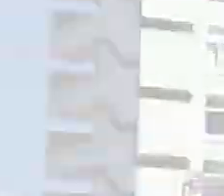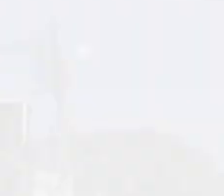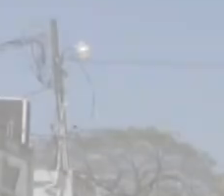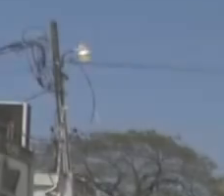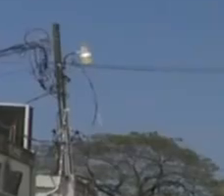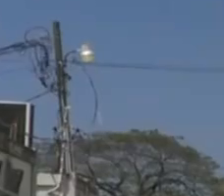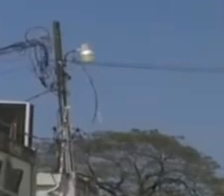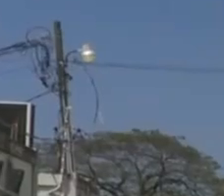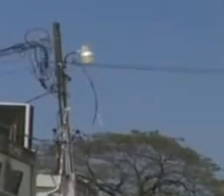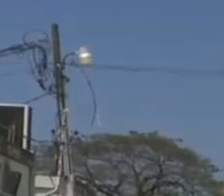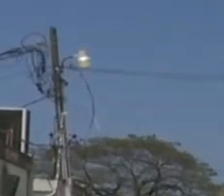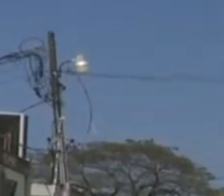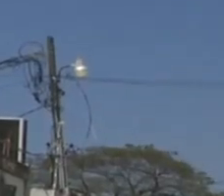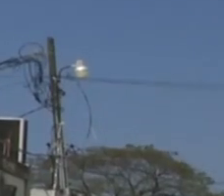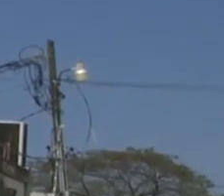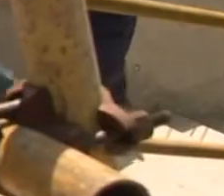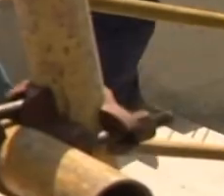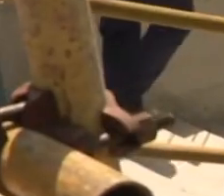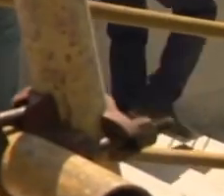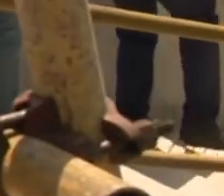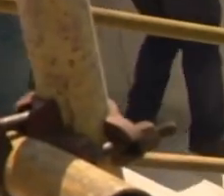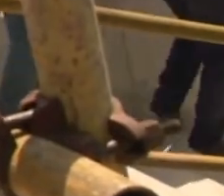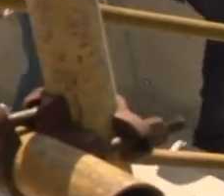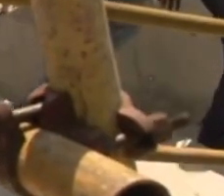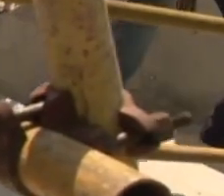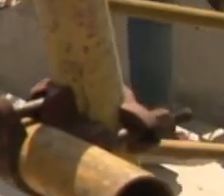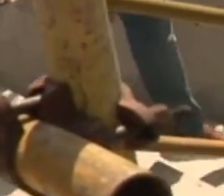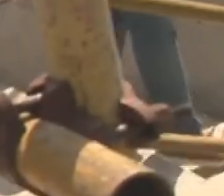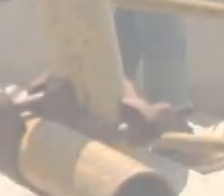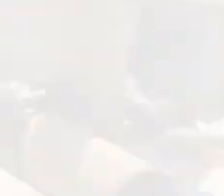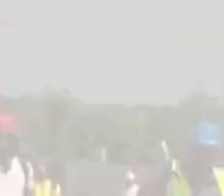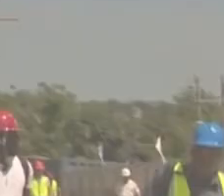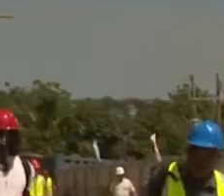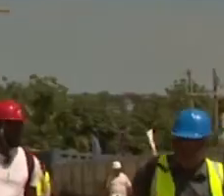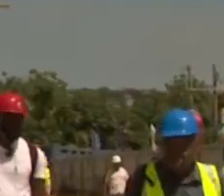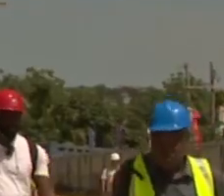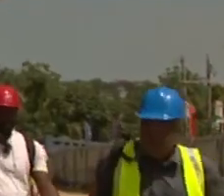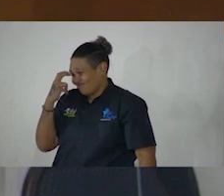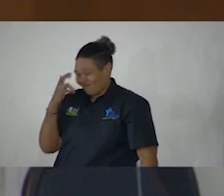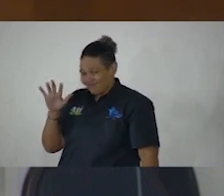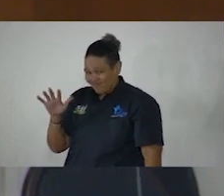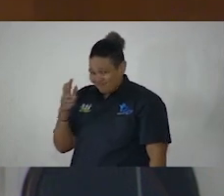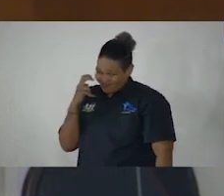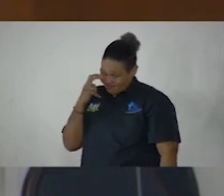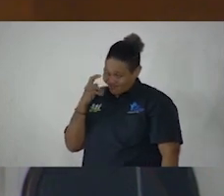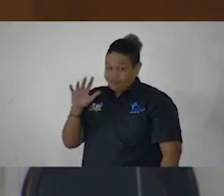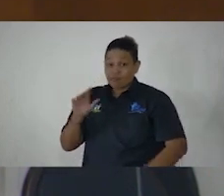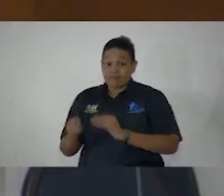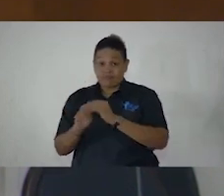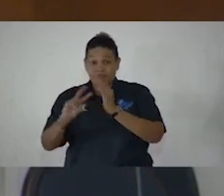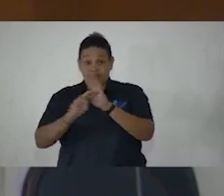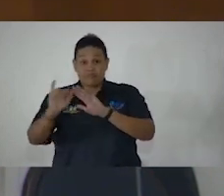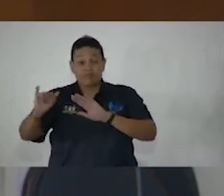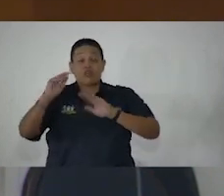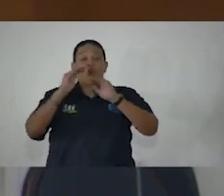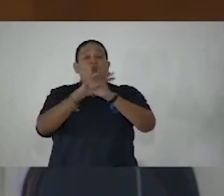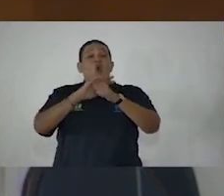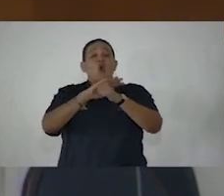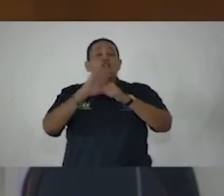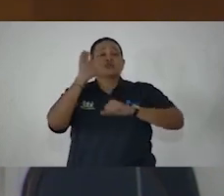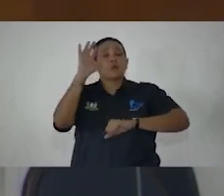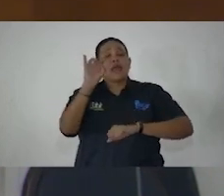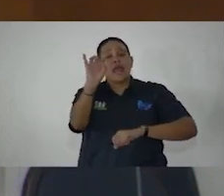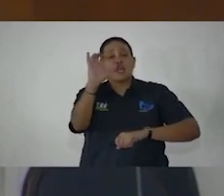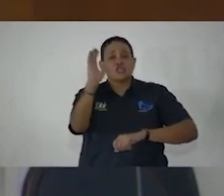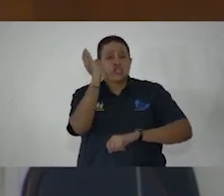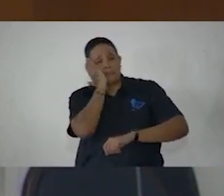work that they have been doing, including all the new equipment that will populate that facility. At that location, there will be